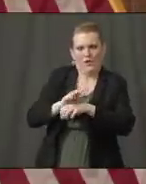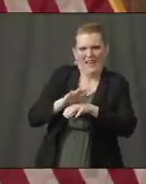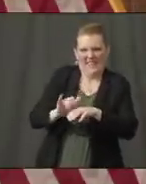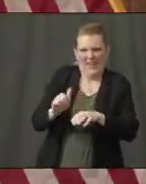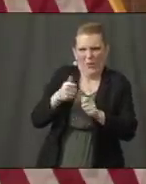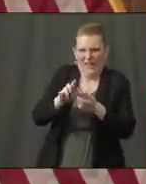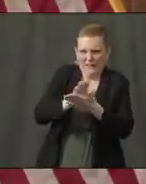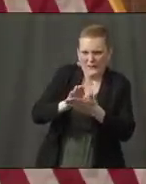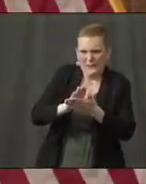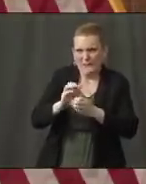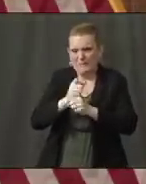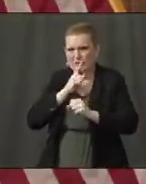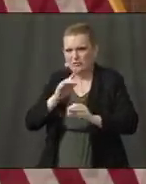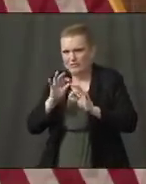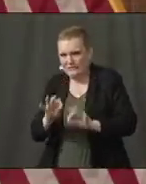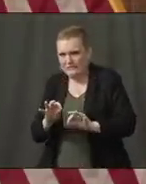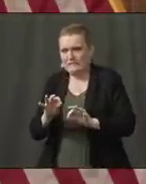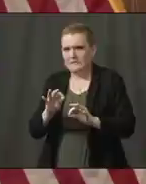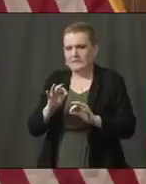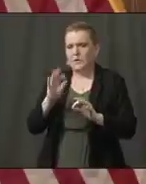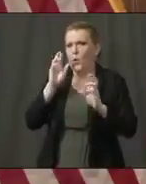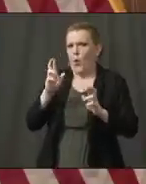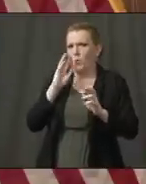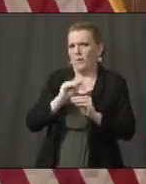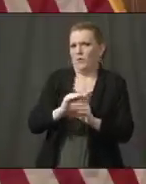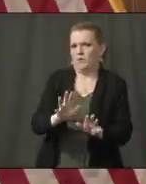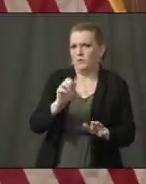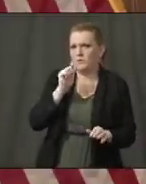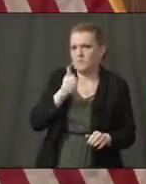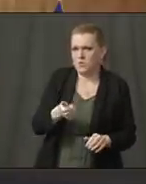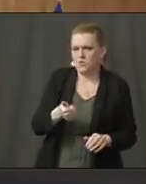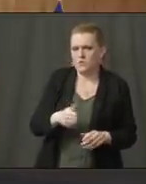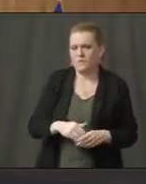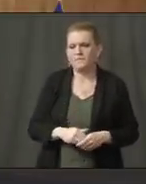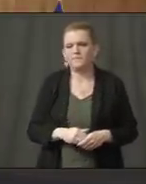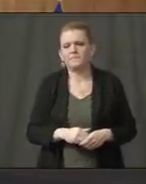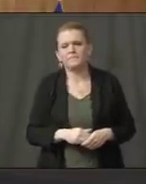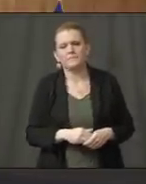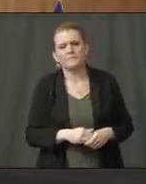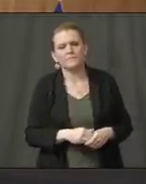tomorrow. Move on next. Oh, sorry. Go ahead, Paul. Well,